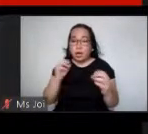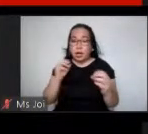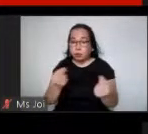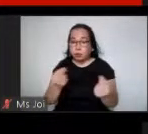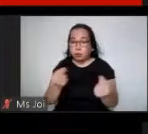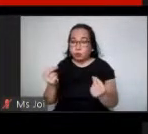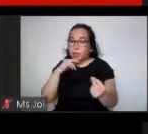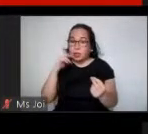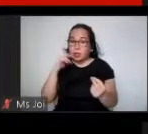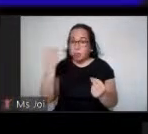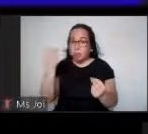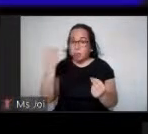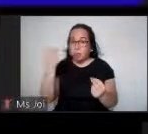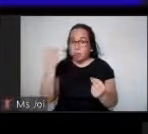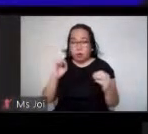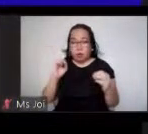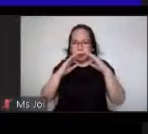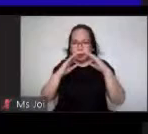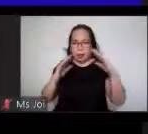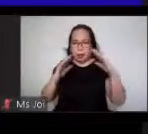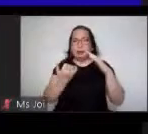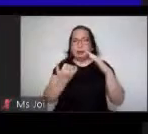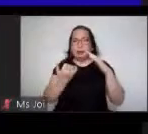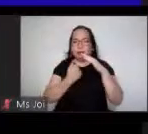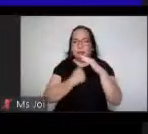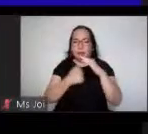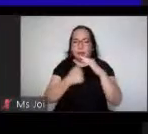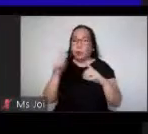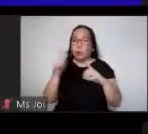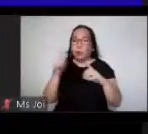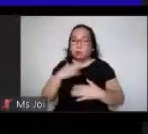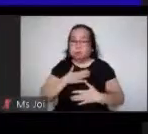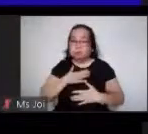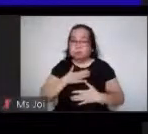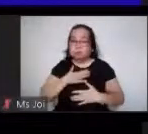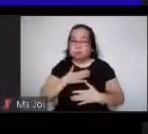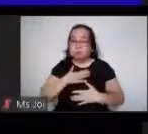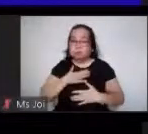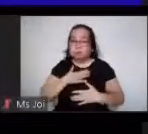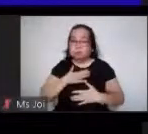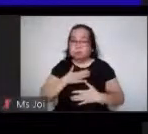So, I hope you guys enjoyed, and I hope you guys